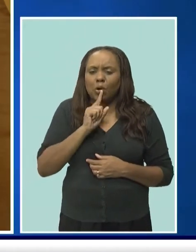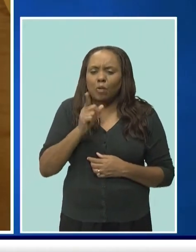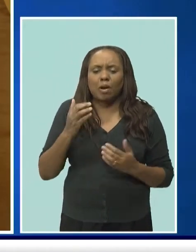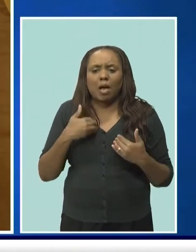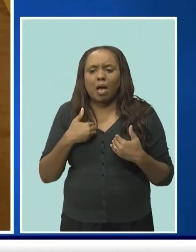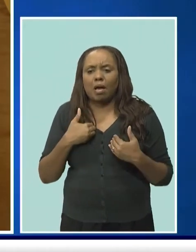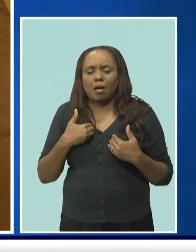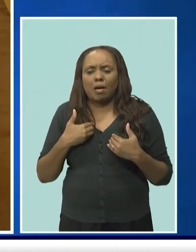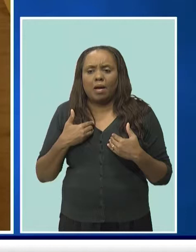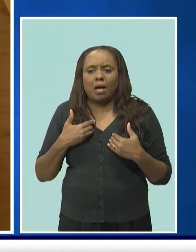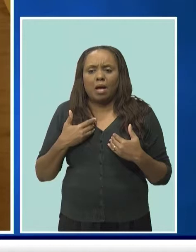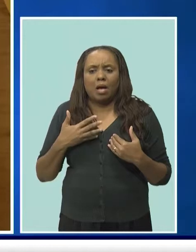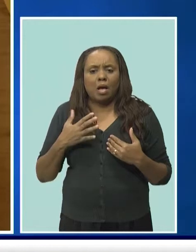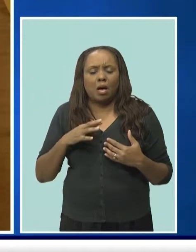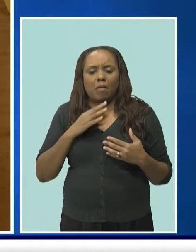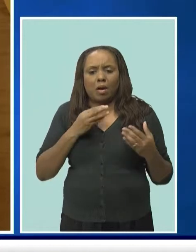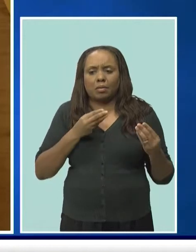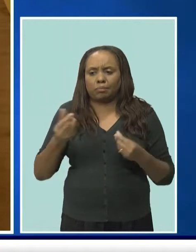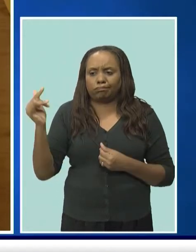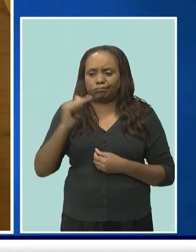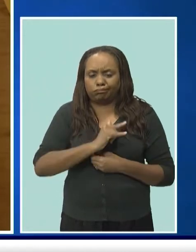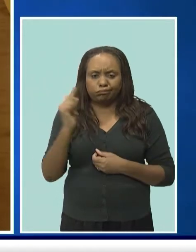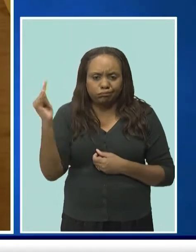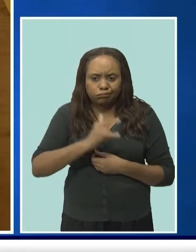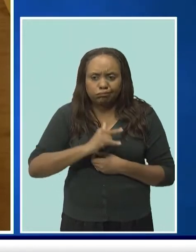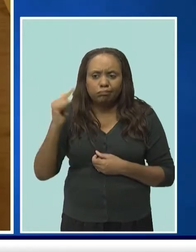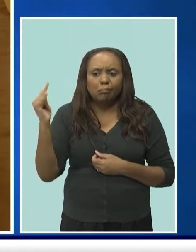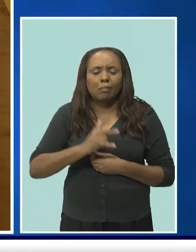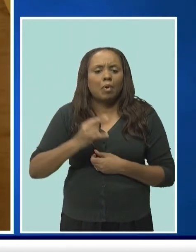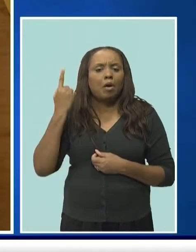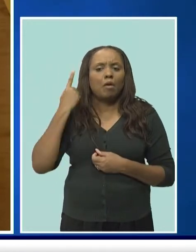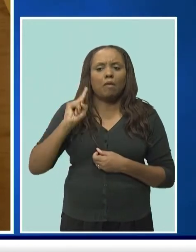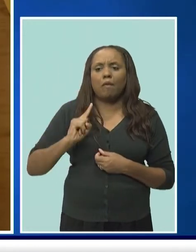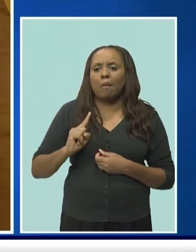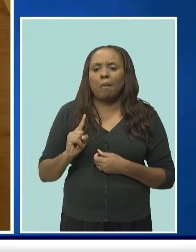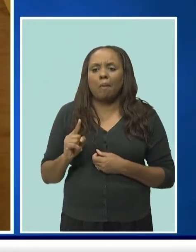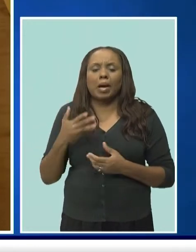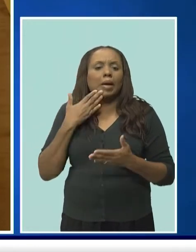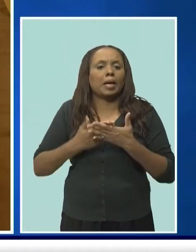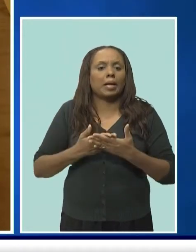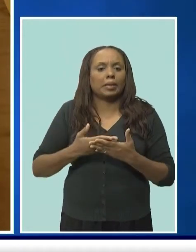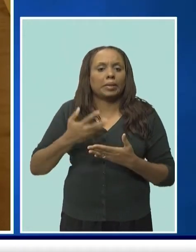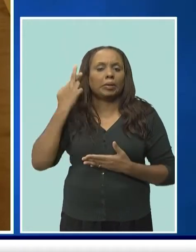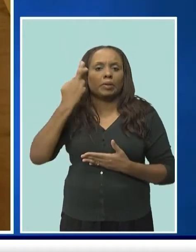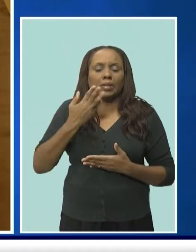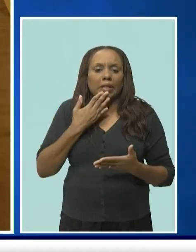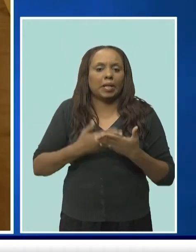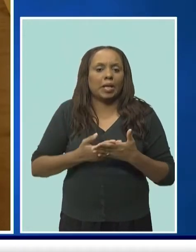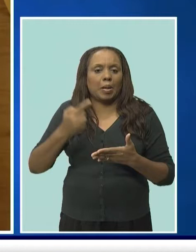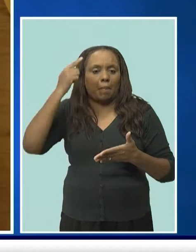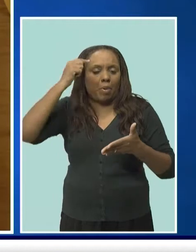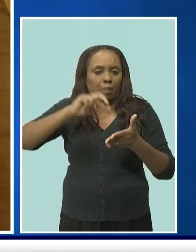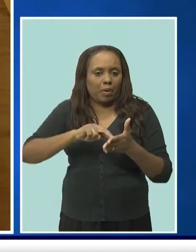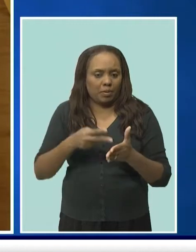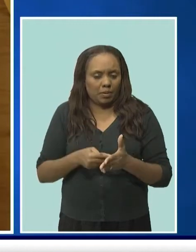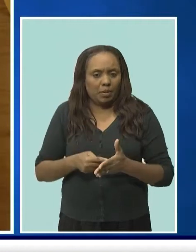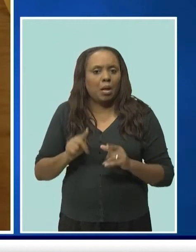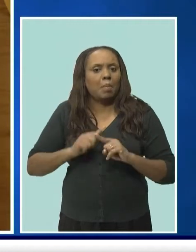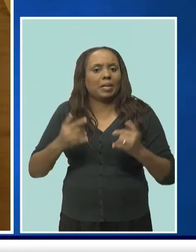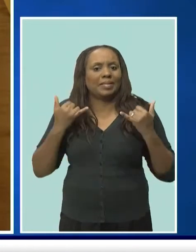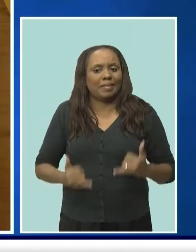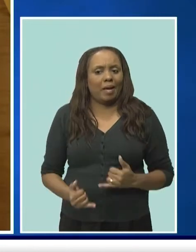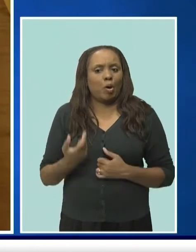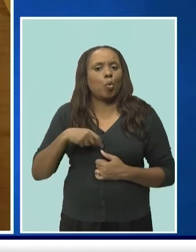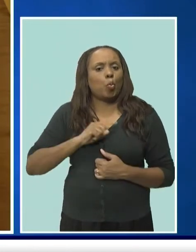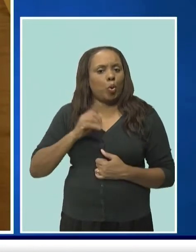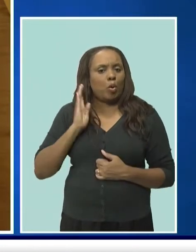the opportunities for our people. You have an excellent platform here, and you are